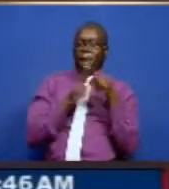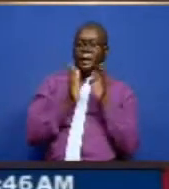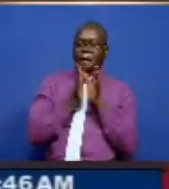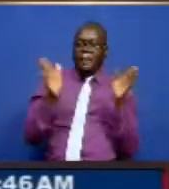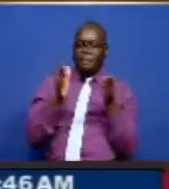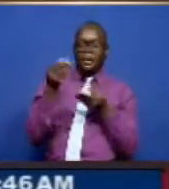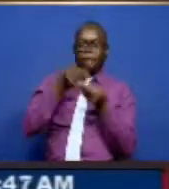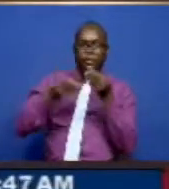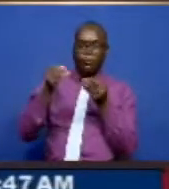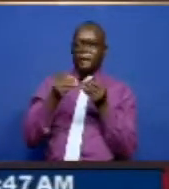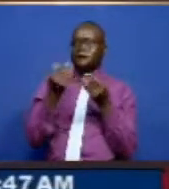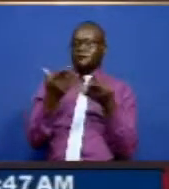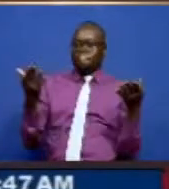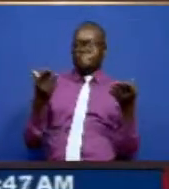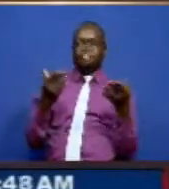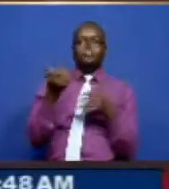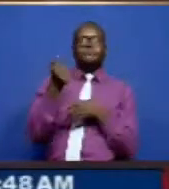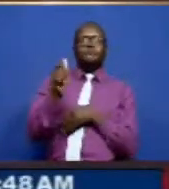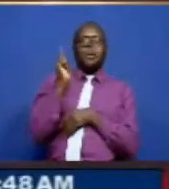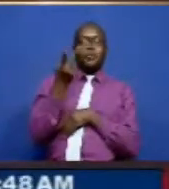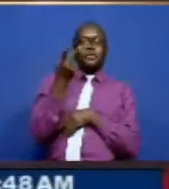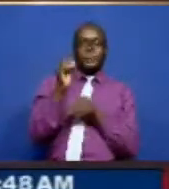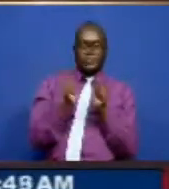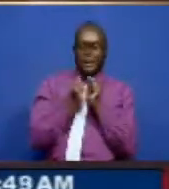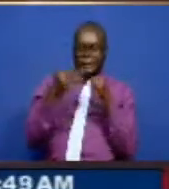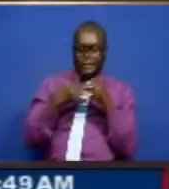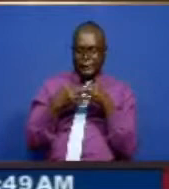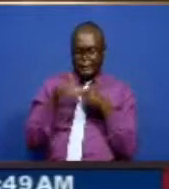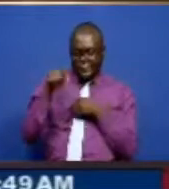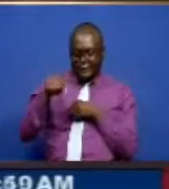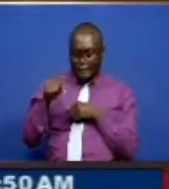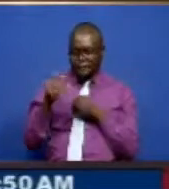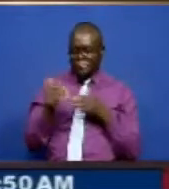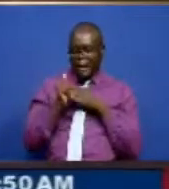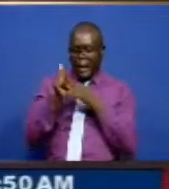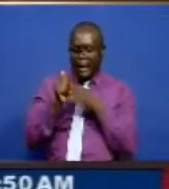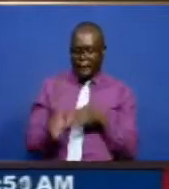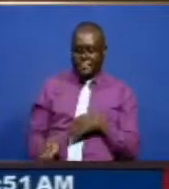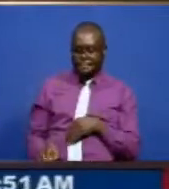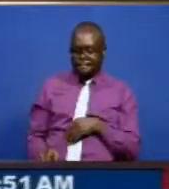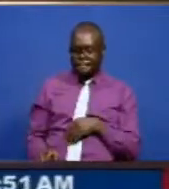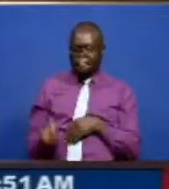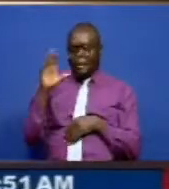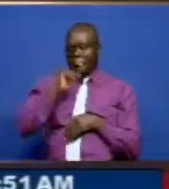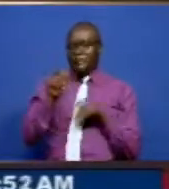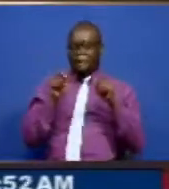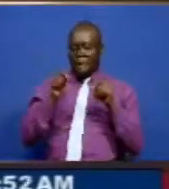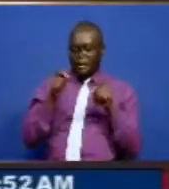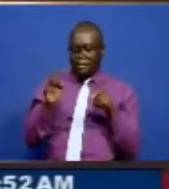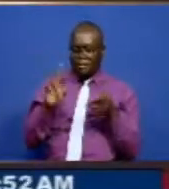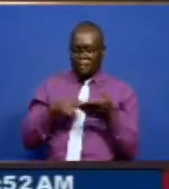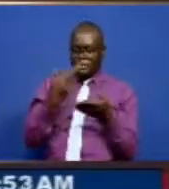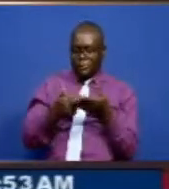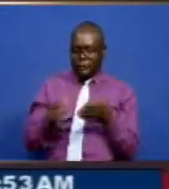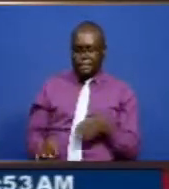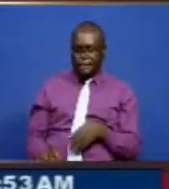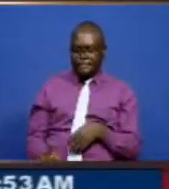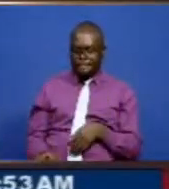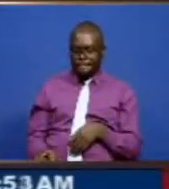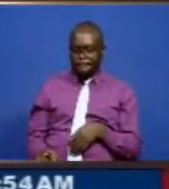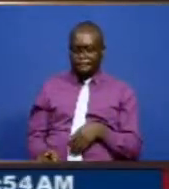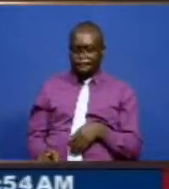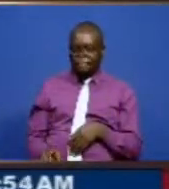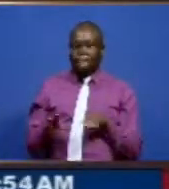the Public Procurement and Asset Disposal Act 2015. This has led to the mismanagement of resources allocated